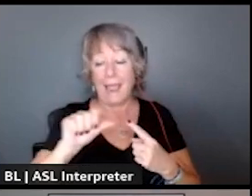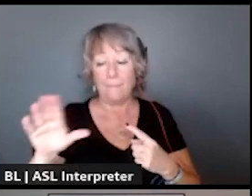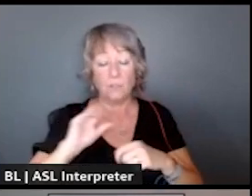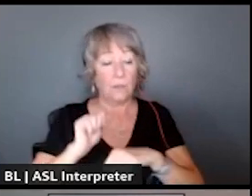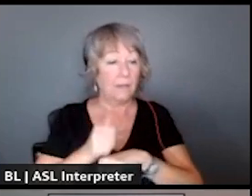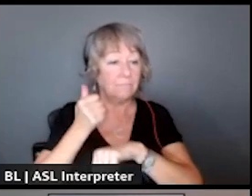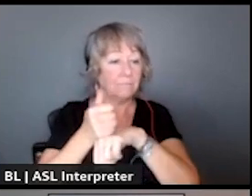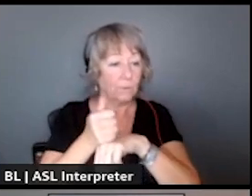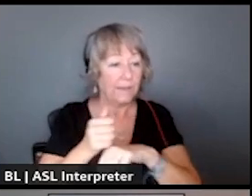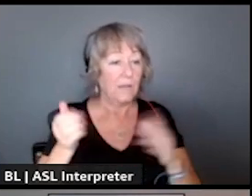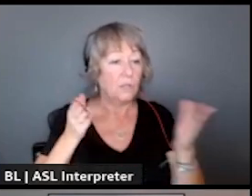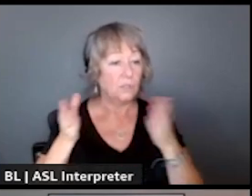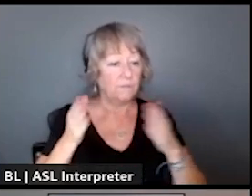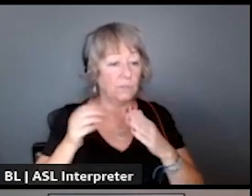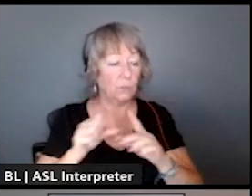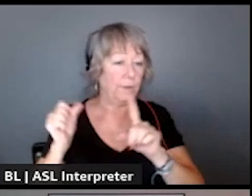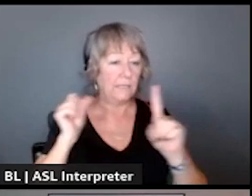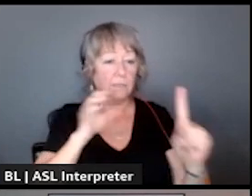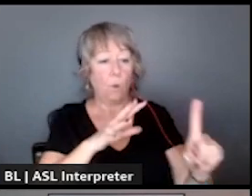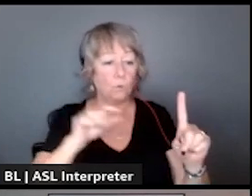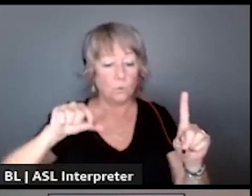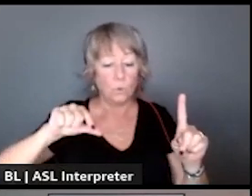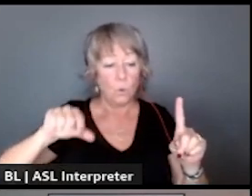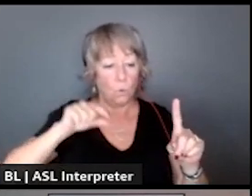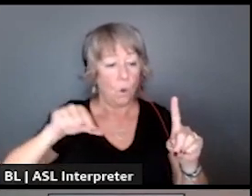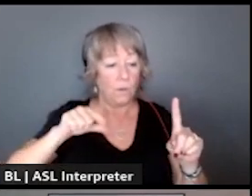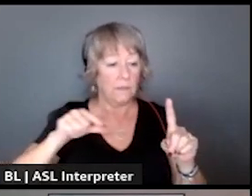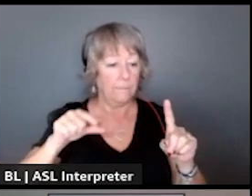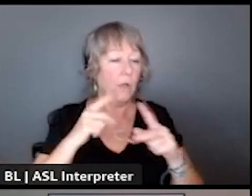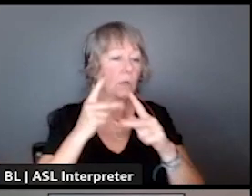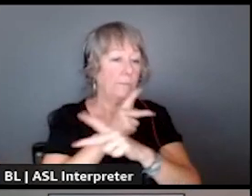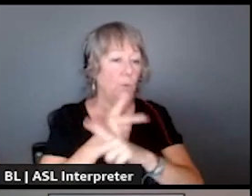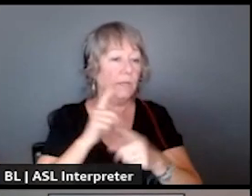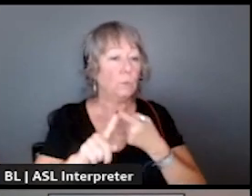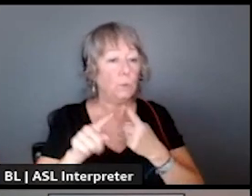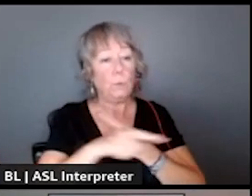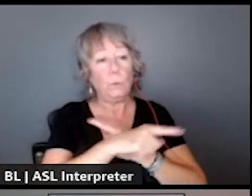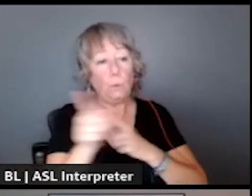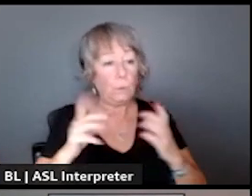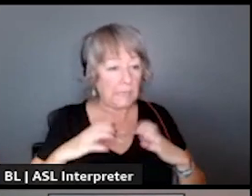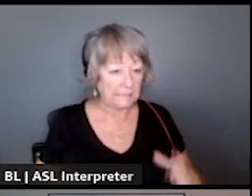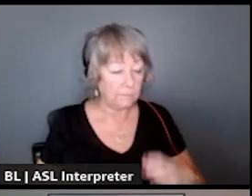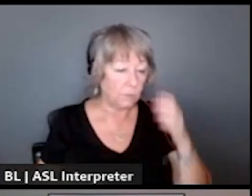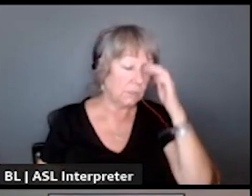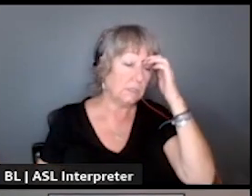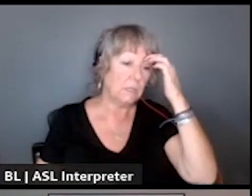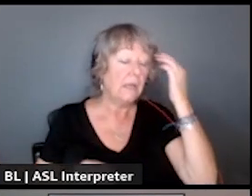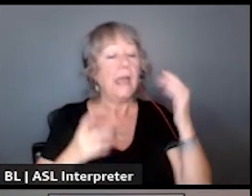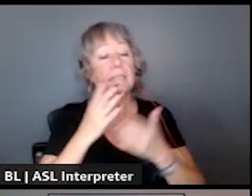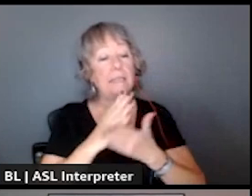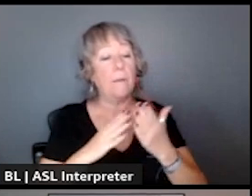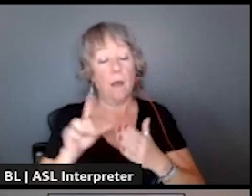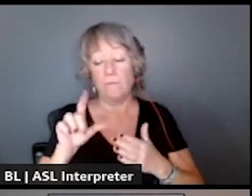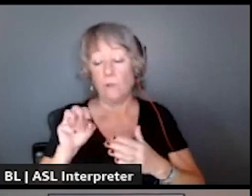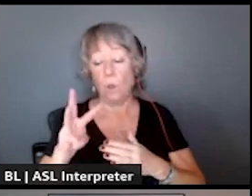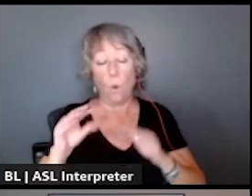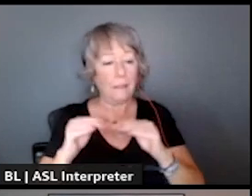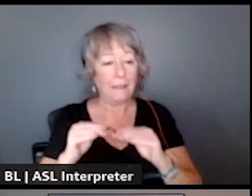like. It's like finding Go a to the Braket unicorn. homepage. You can find it. I can just do a quick search.